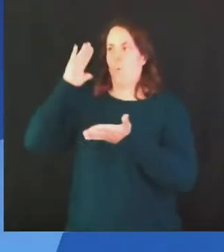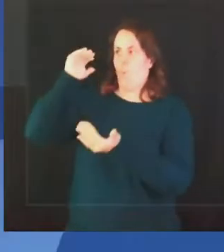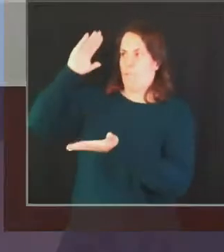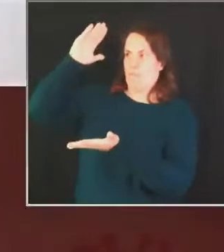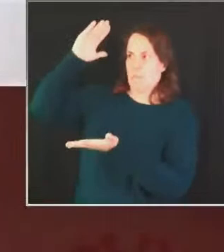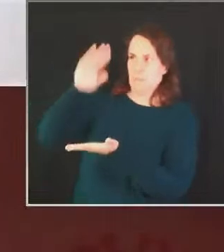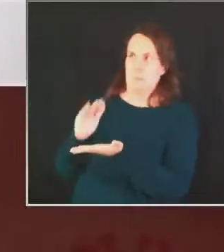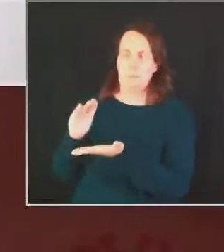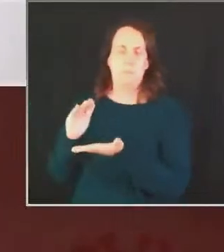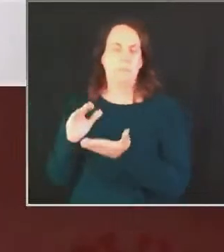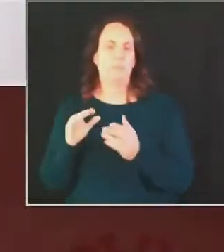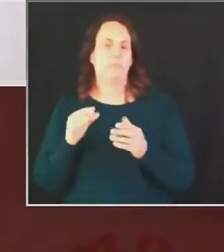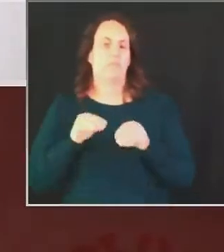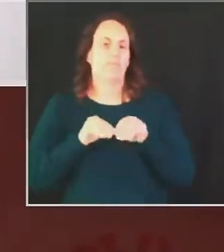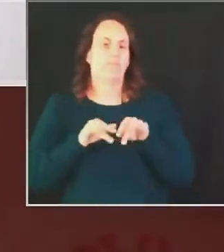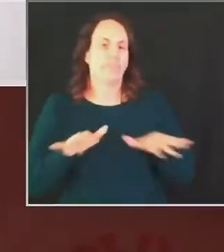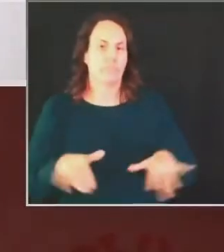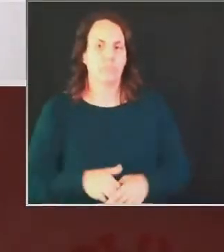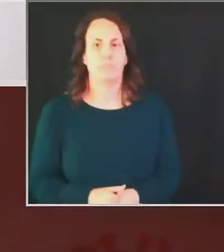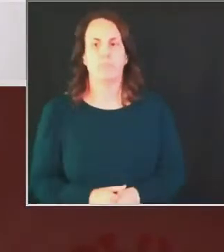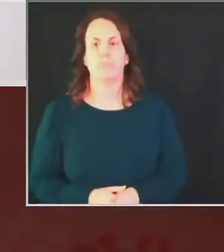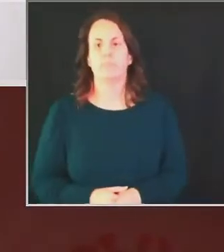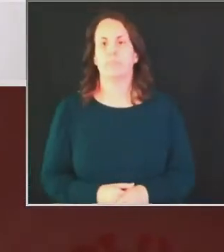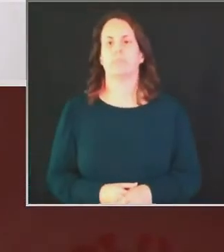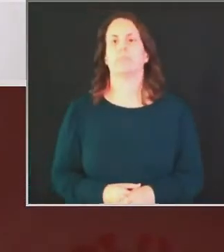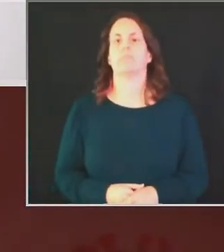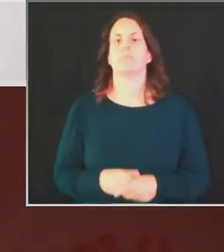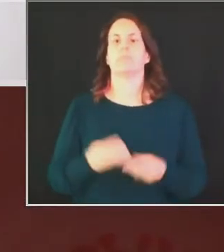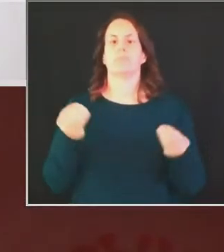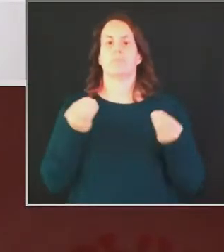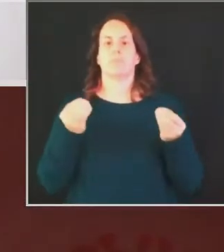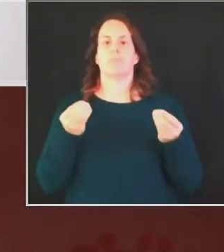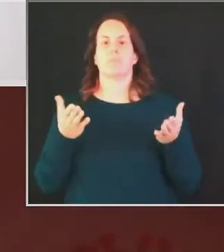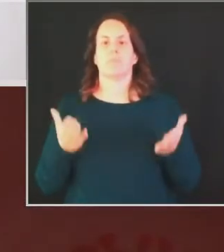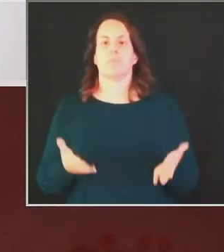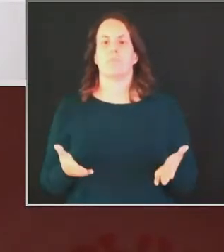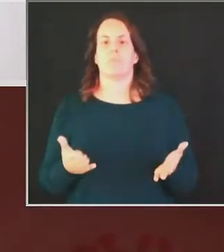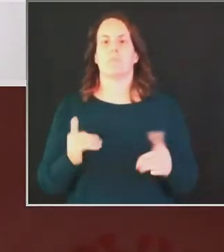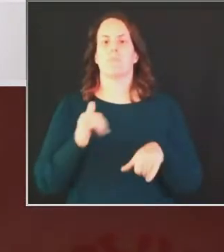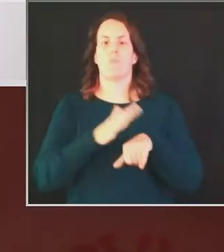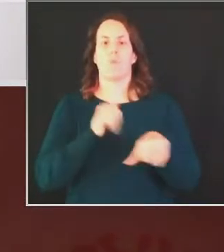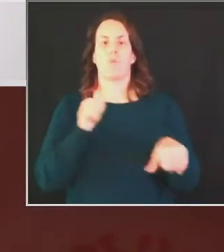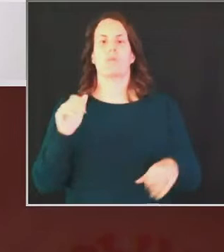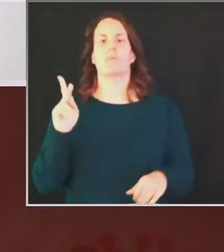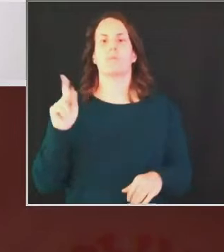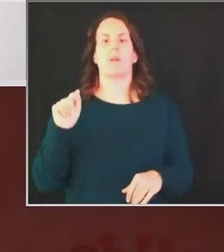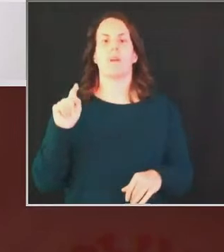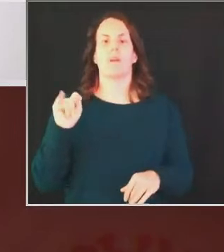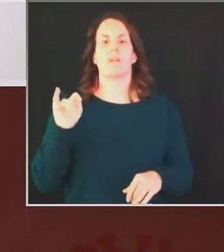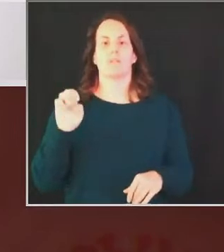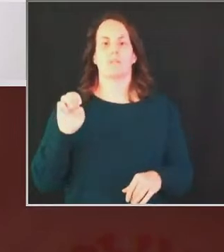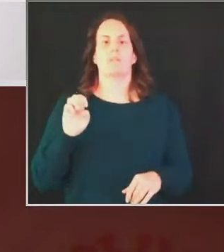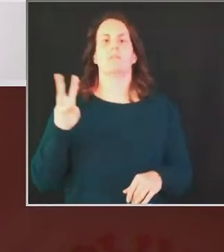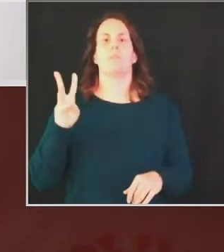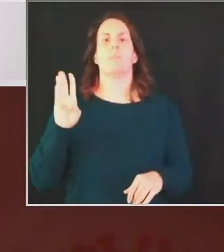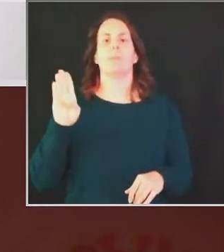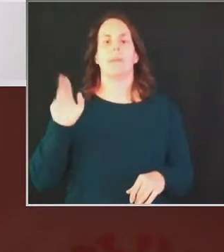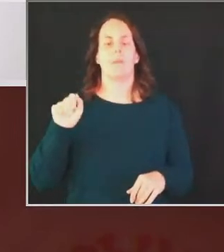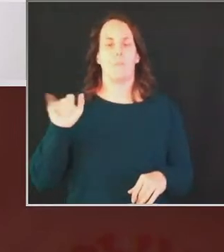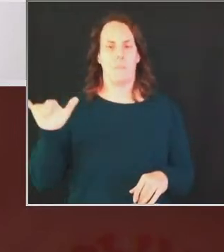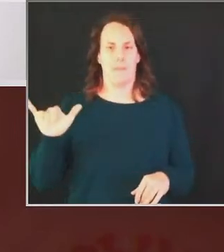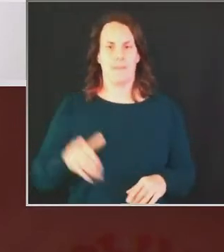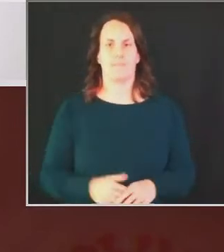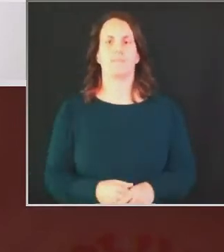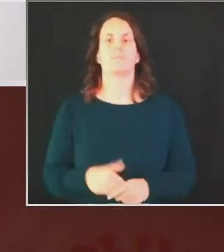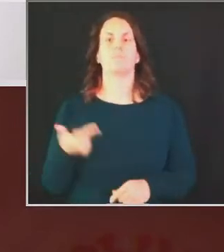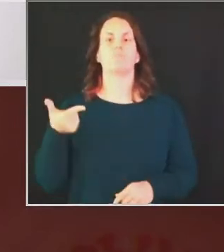Hi, thanks for taking my question. The governor mentioned that the people who will be or would be